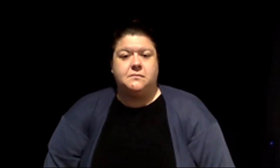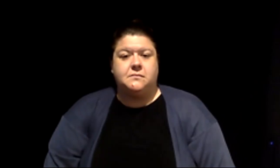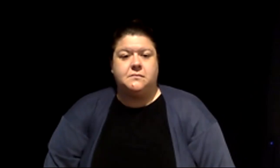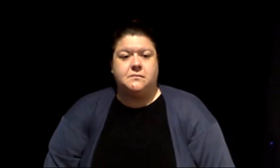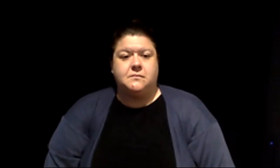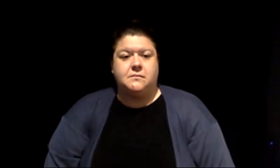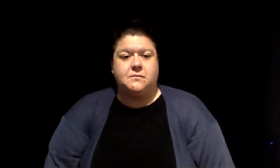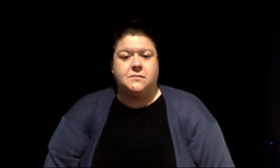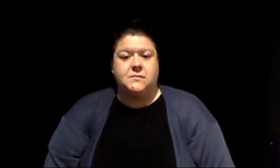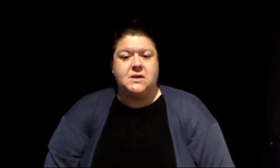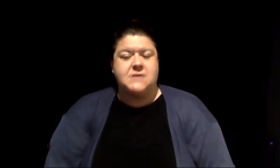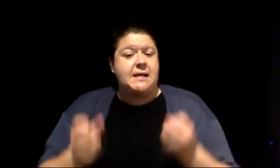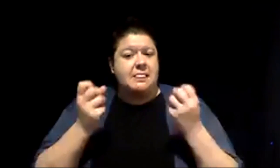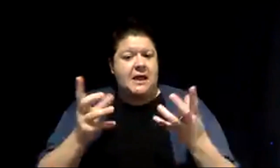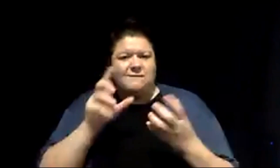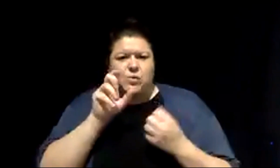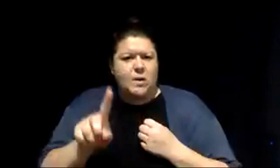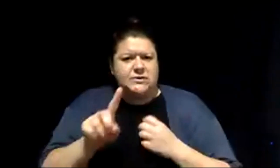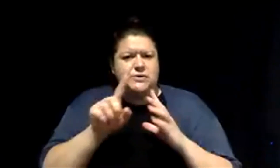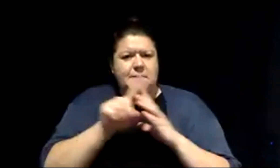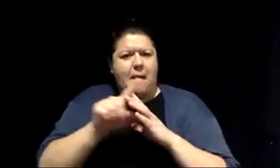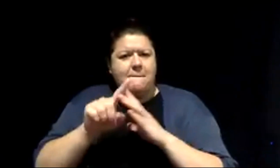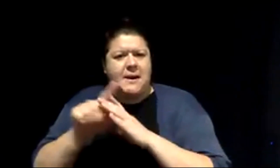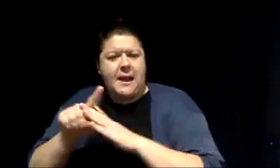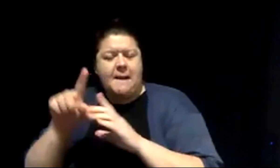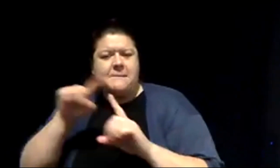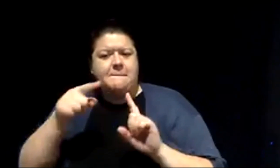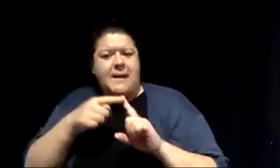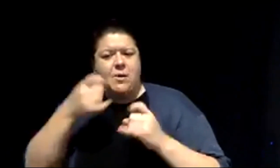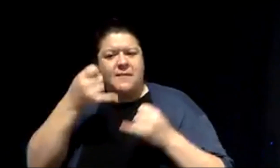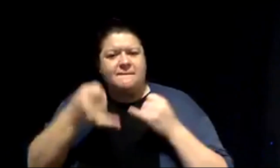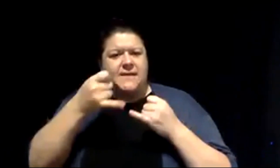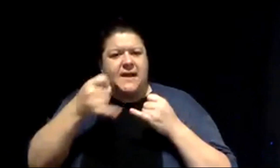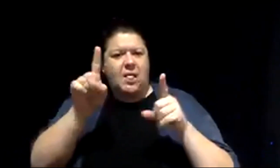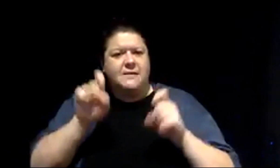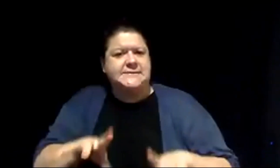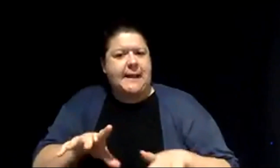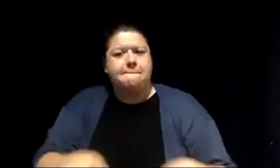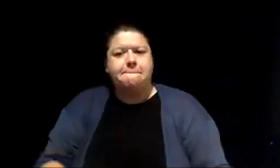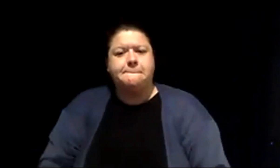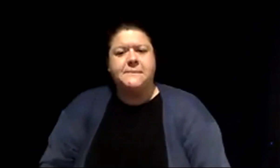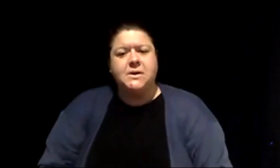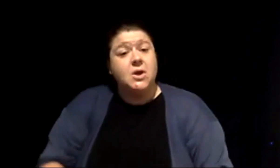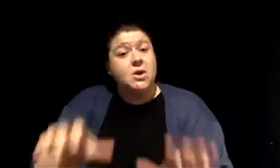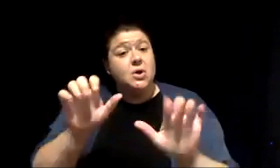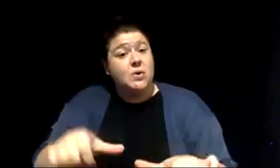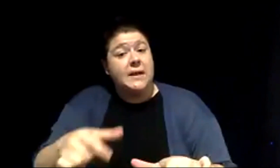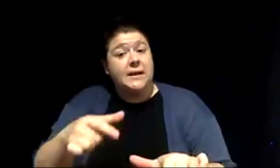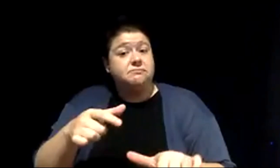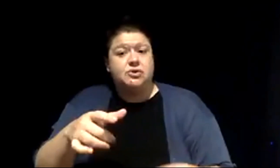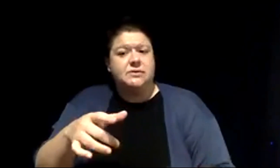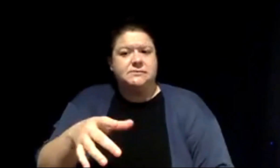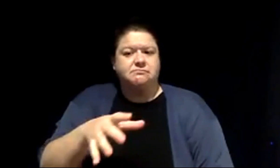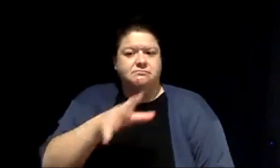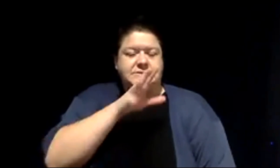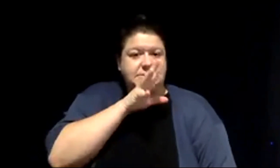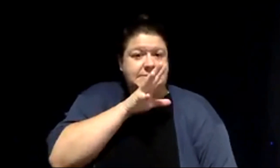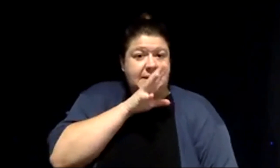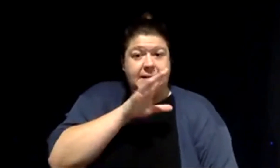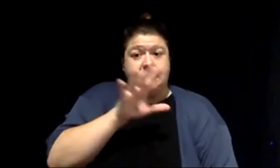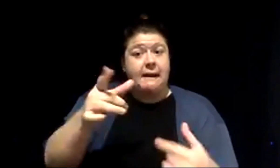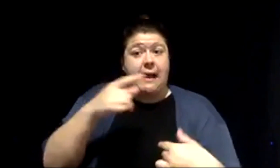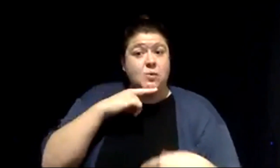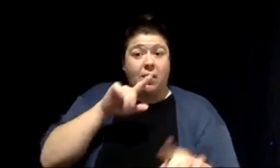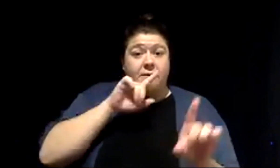yeah, there's a lot of questions that are coming in about the final exam, and you can just say them out loud and I will address your